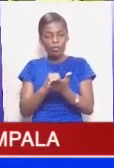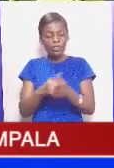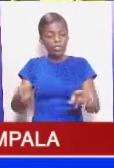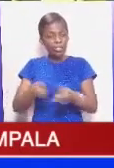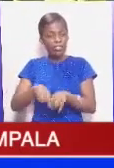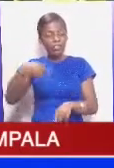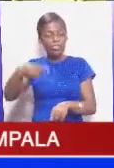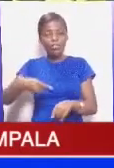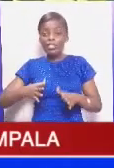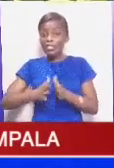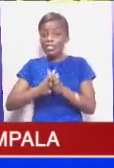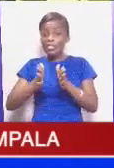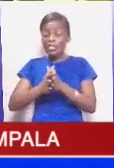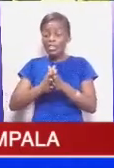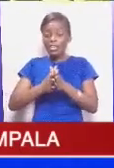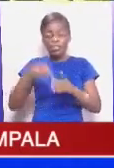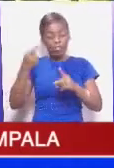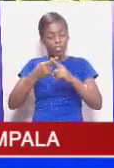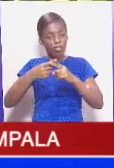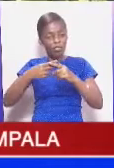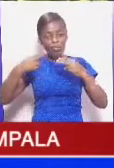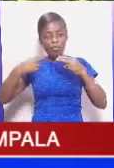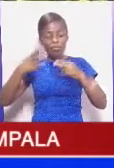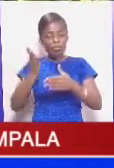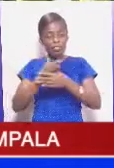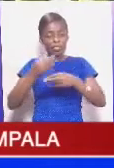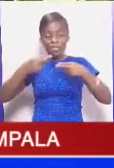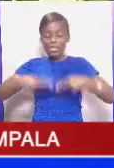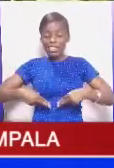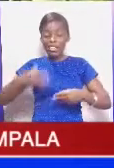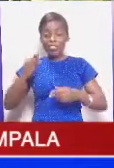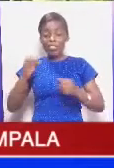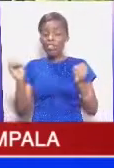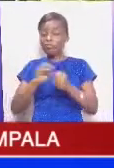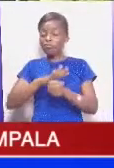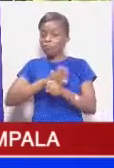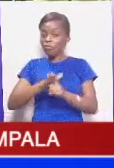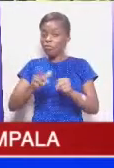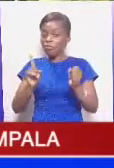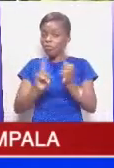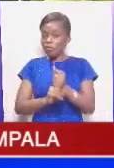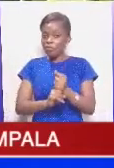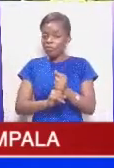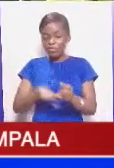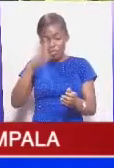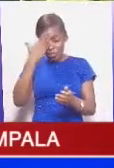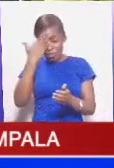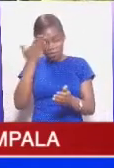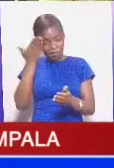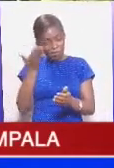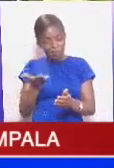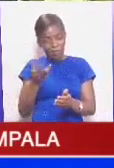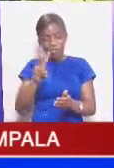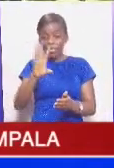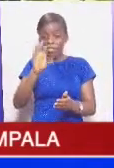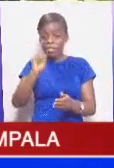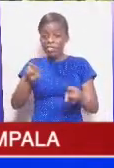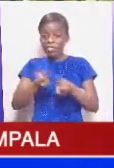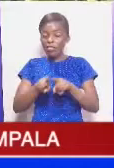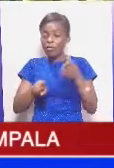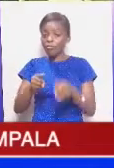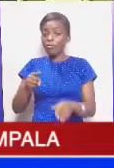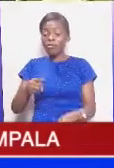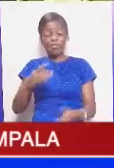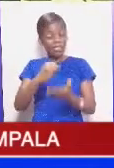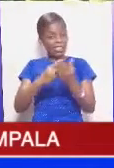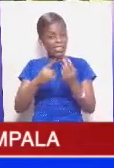bazze bakirambika ab'ebyobulamu nti COVID-19 wajja kubajjukira COVID-19 virus ate ng'olina ne virus eno ya